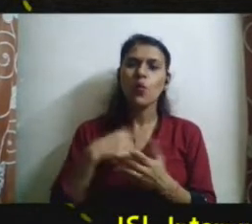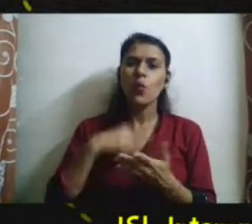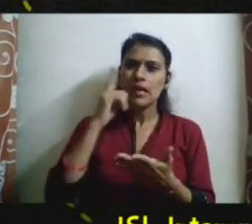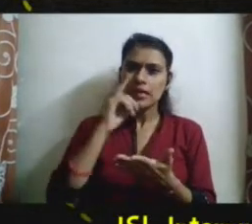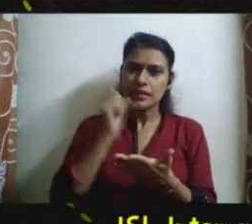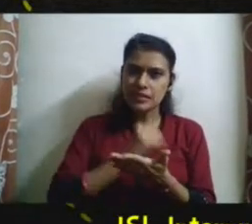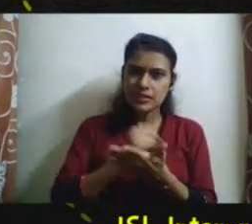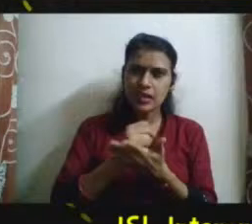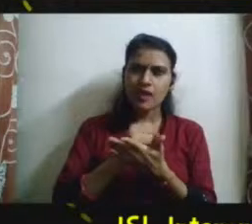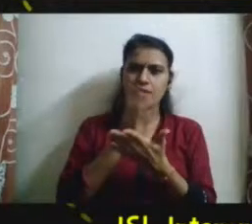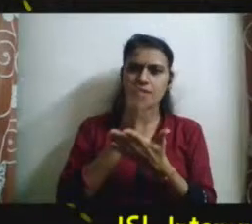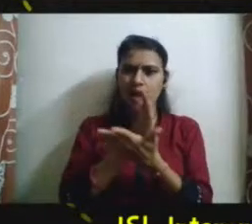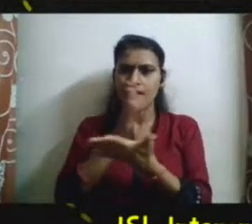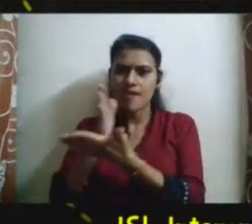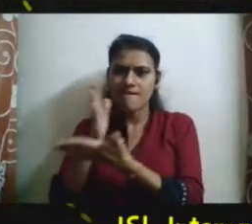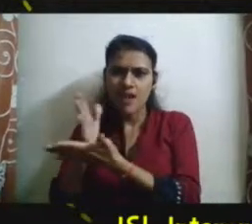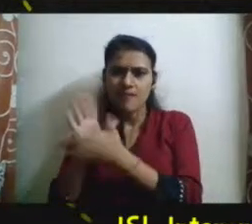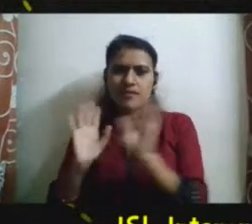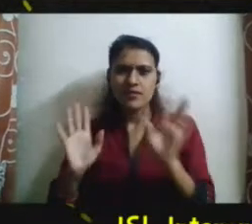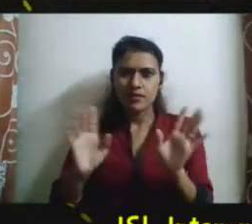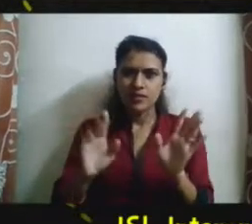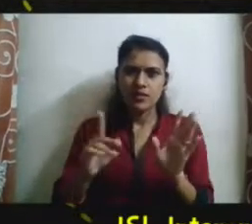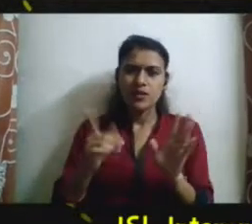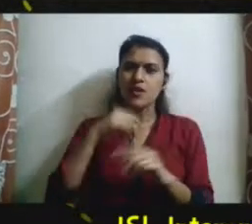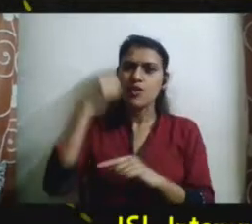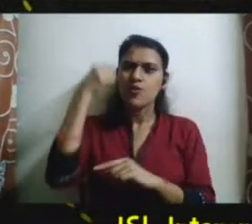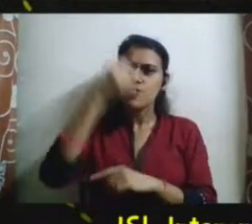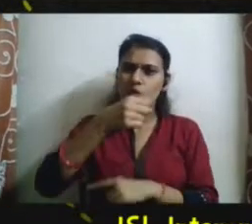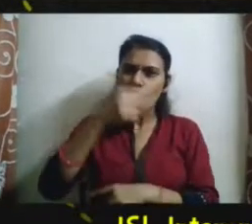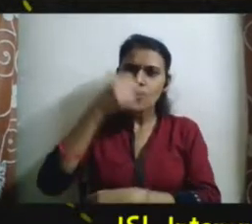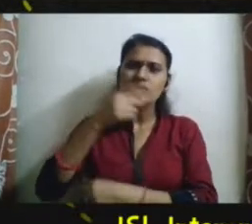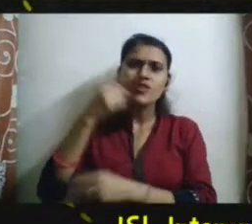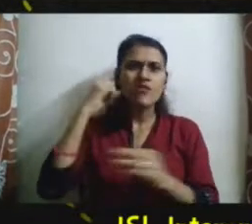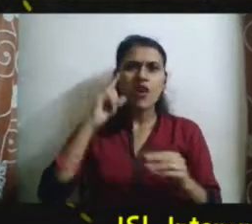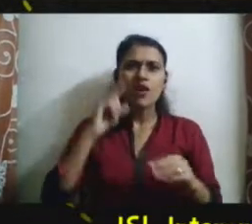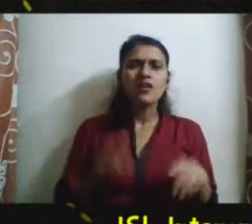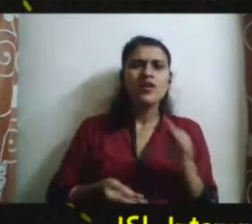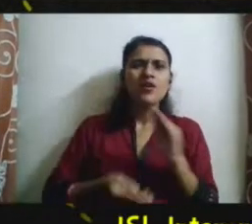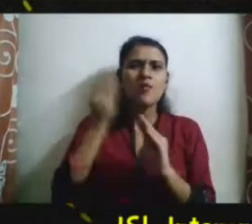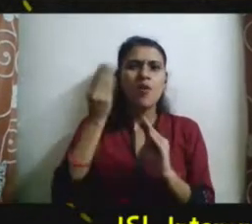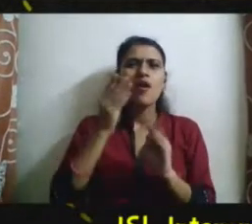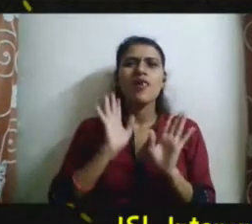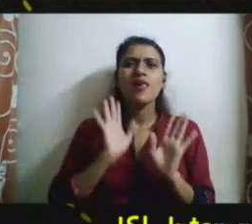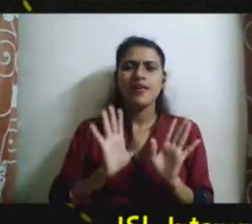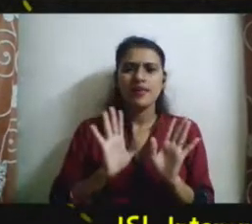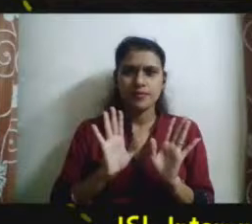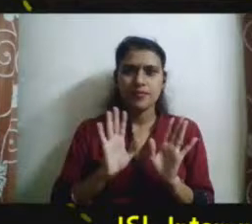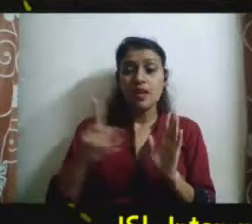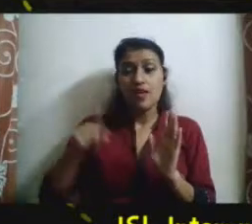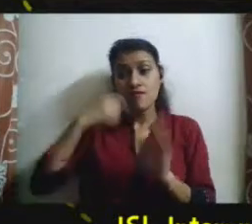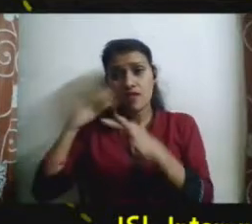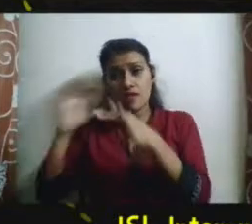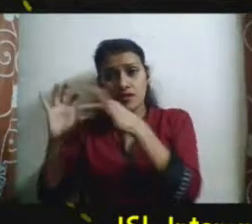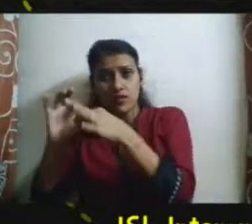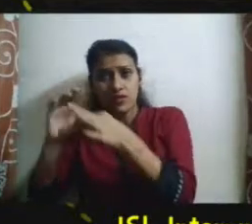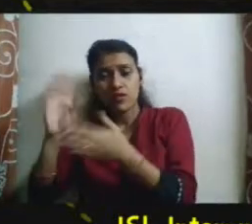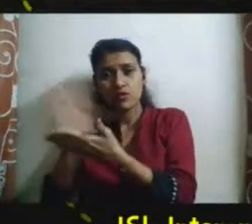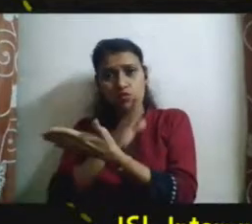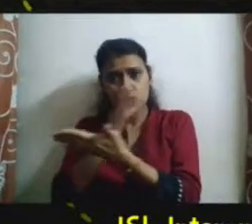and push towards cliches a lot, whether it is with film music or whether it is